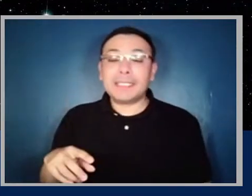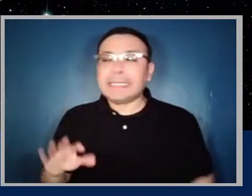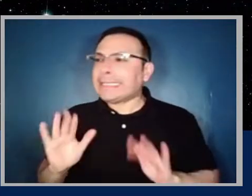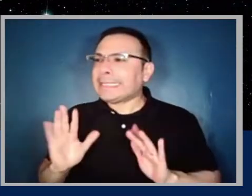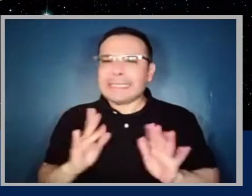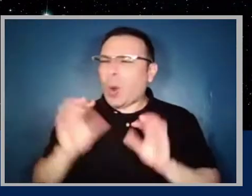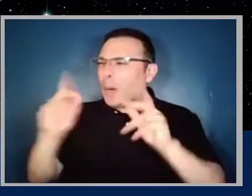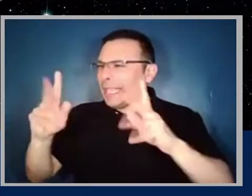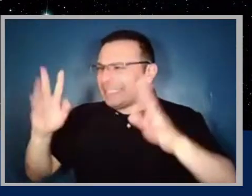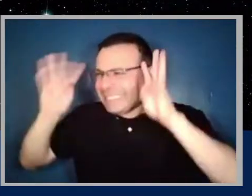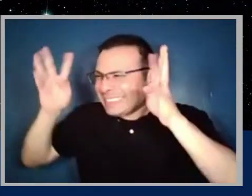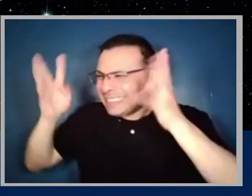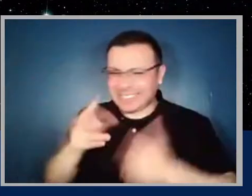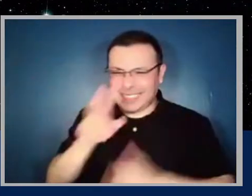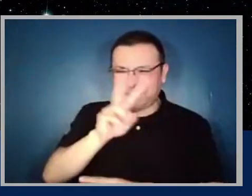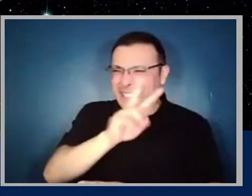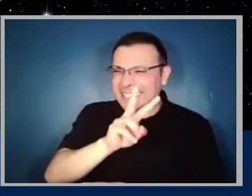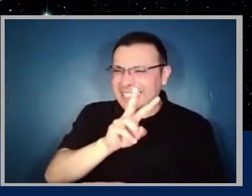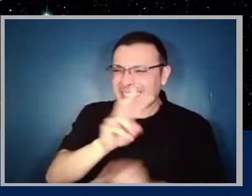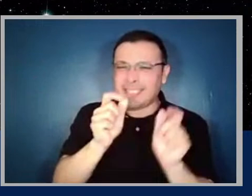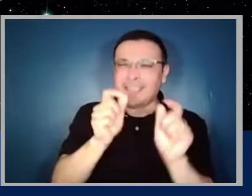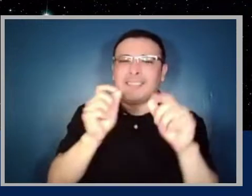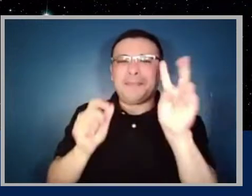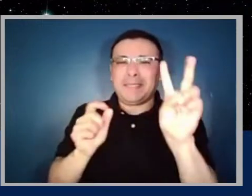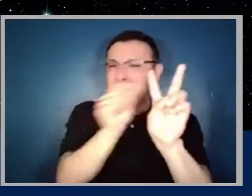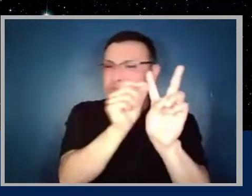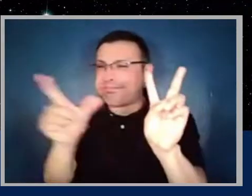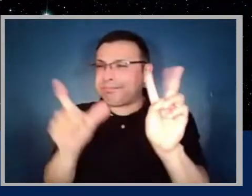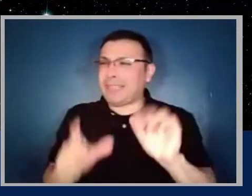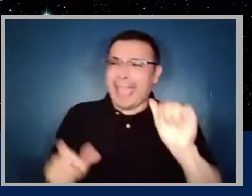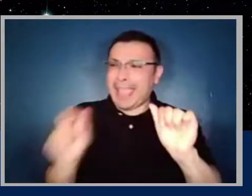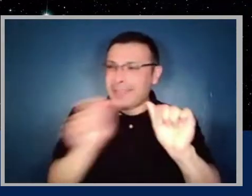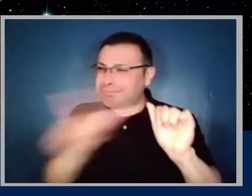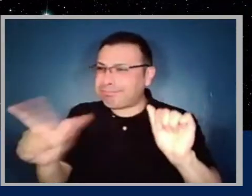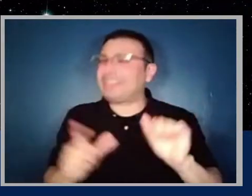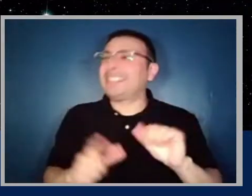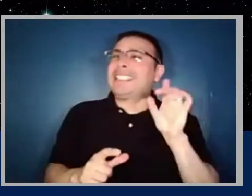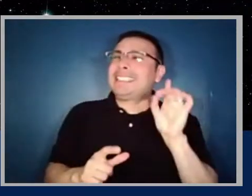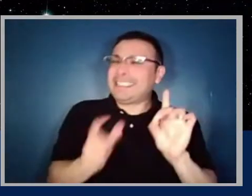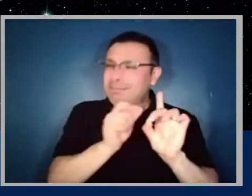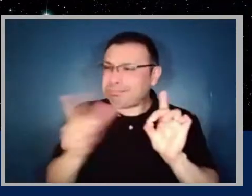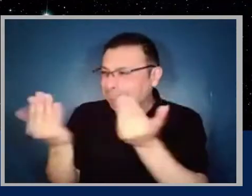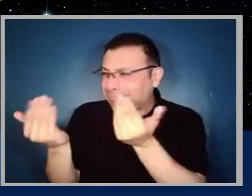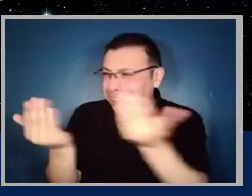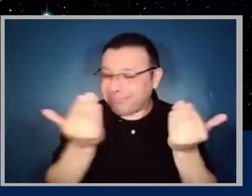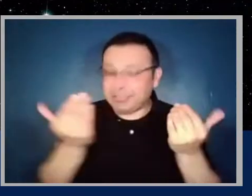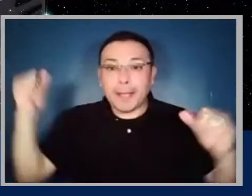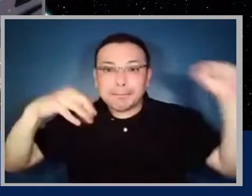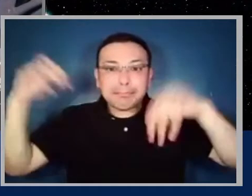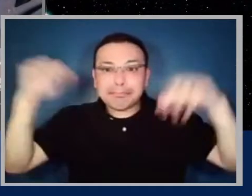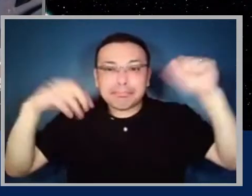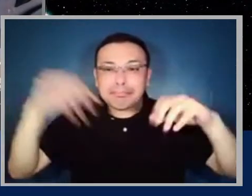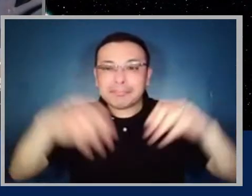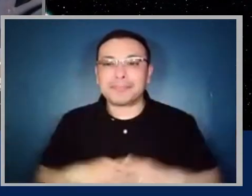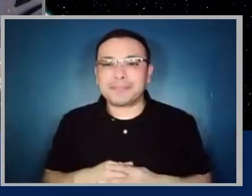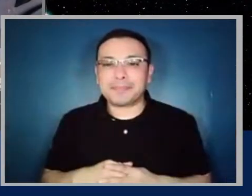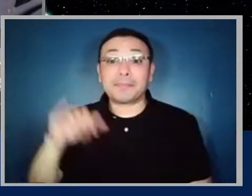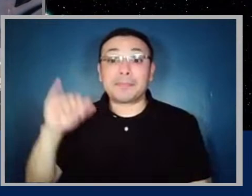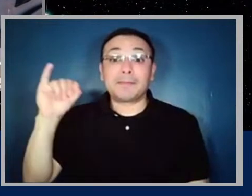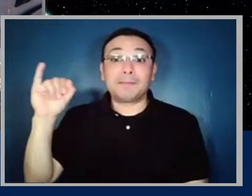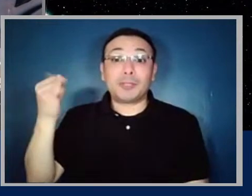all had to come up with an acronym for it. And so I had a lot of help for that. It just stuck, huh? Hey, real quick.